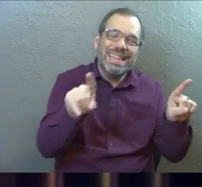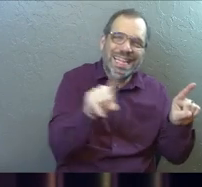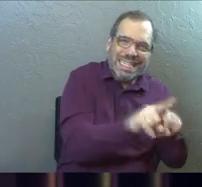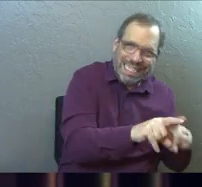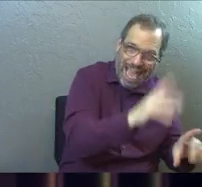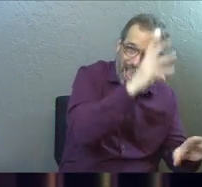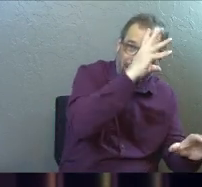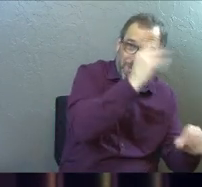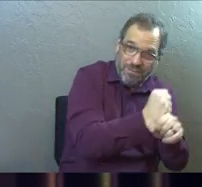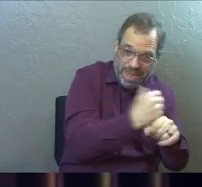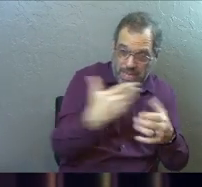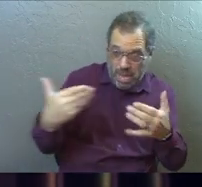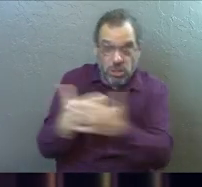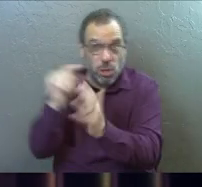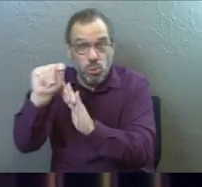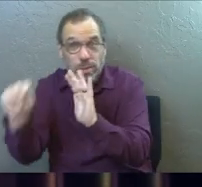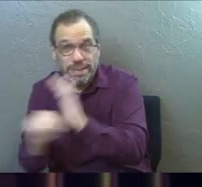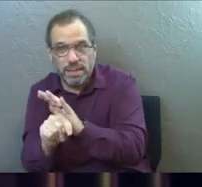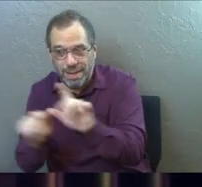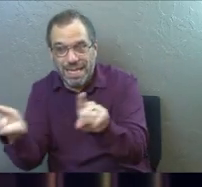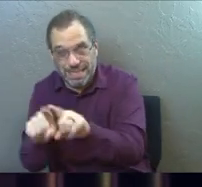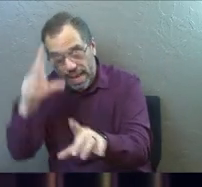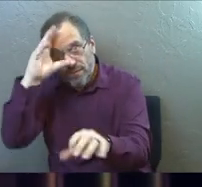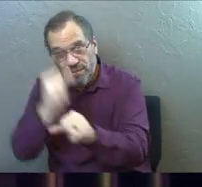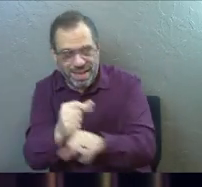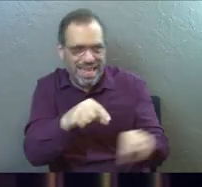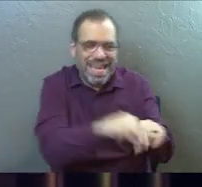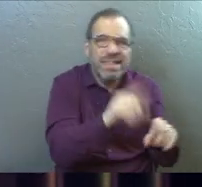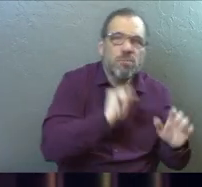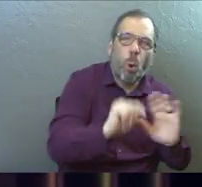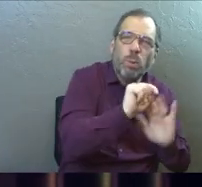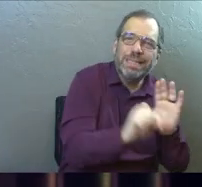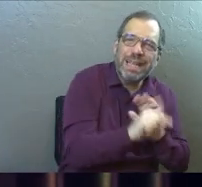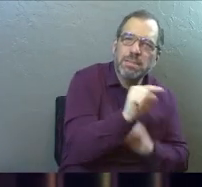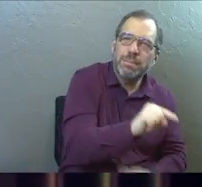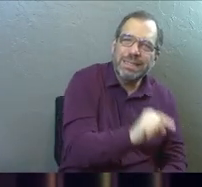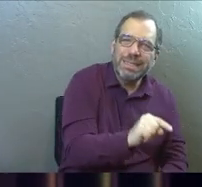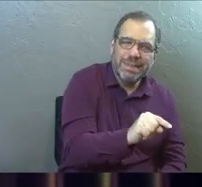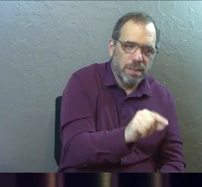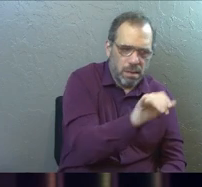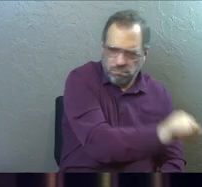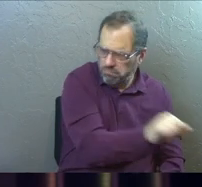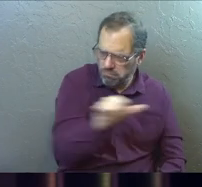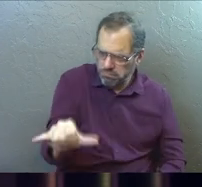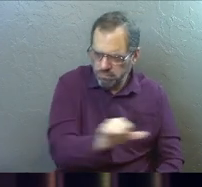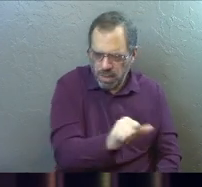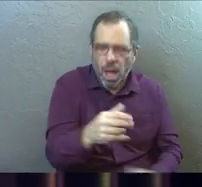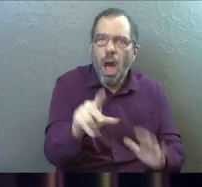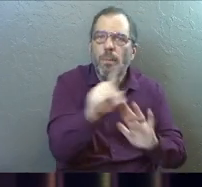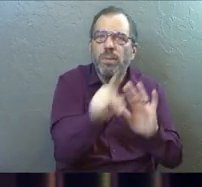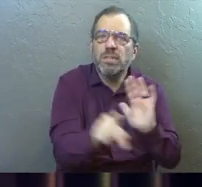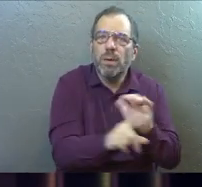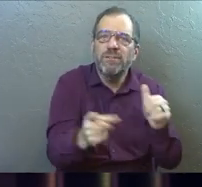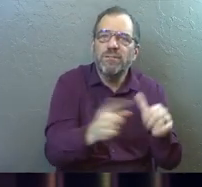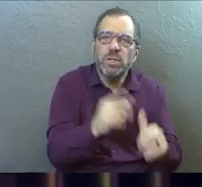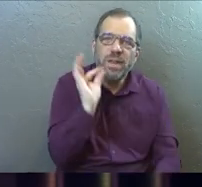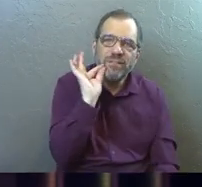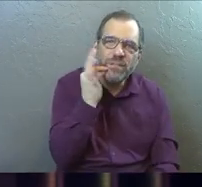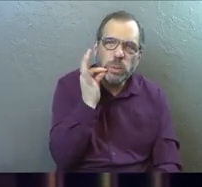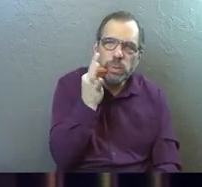I want you to see in the New Testament that we're called to in the Old Testament. There's a principle of first fruits